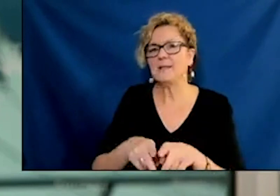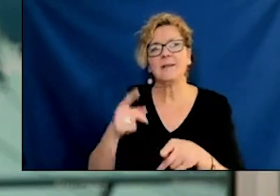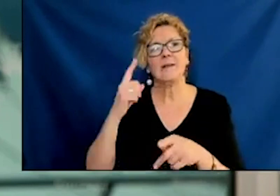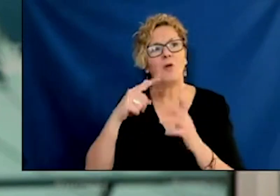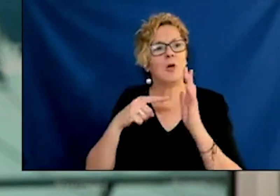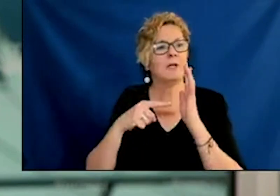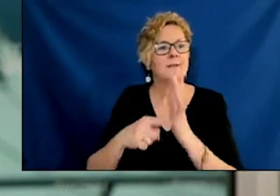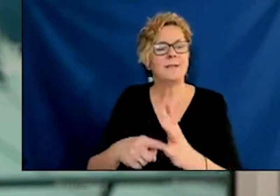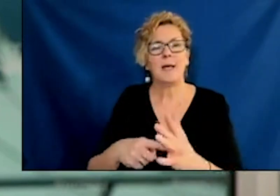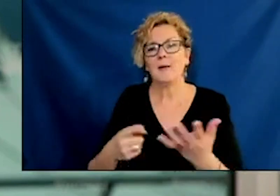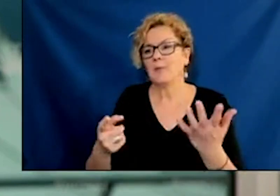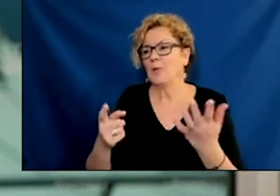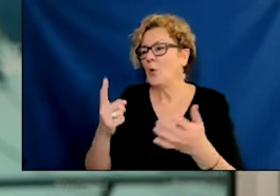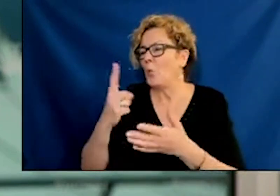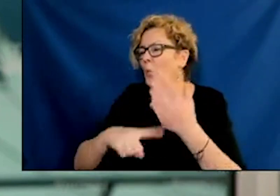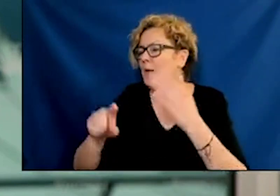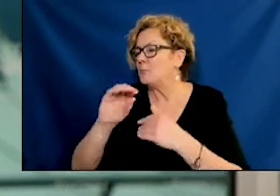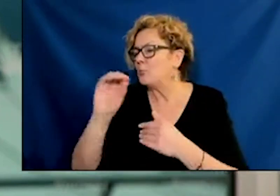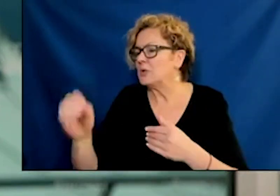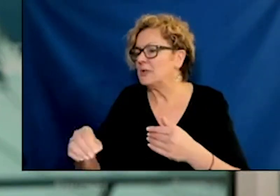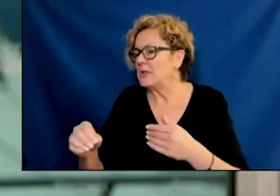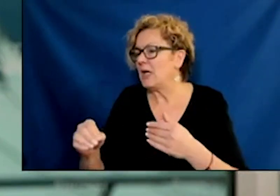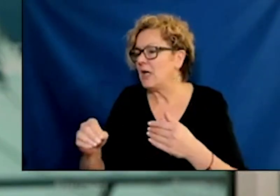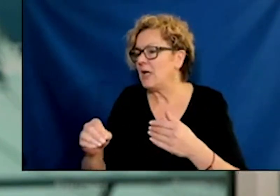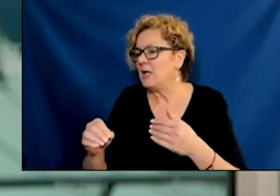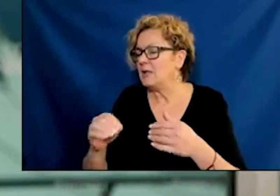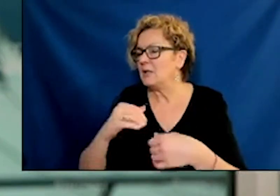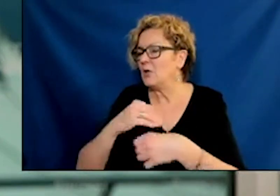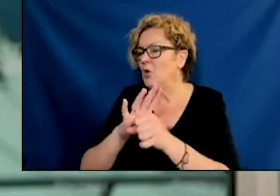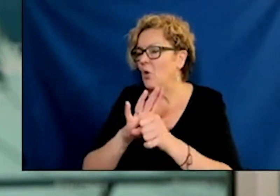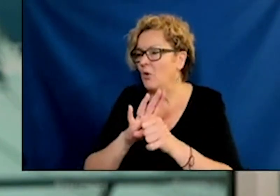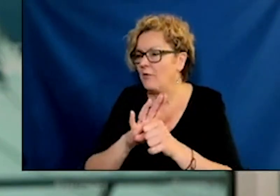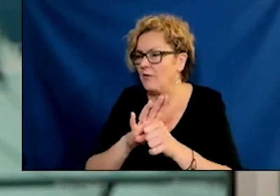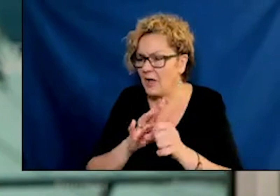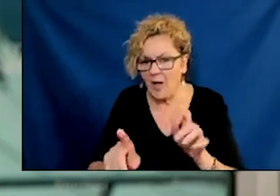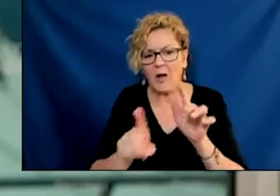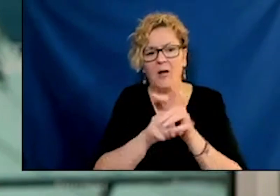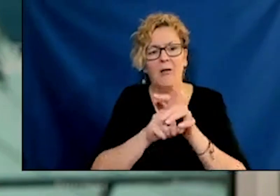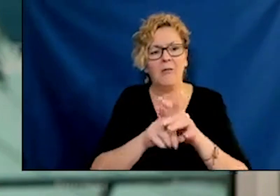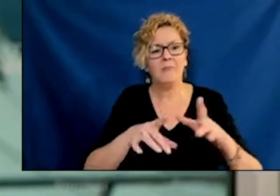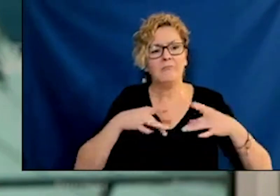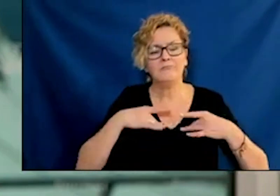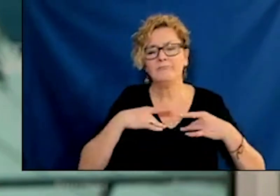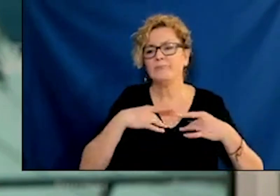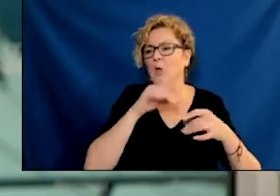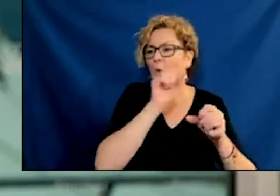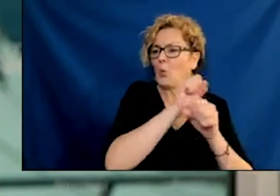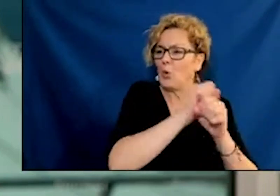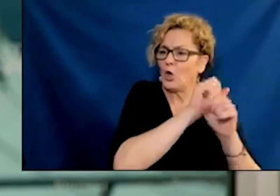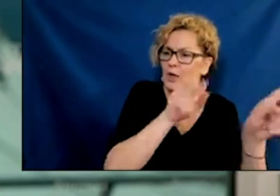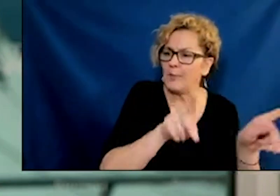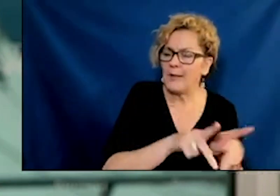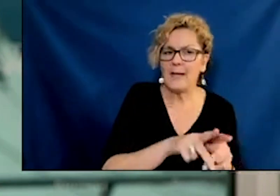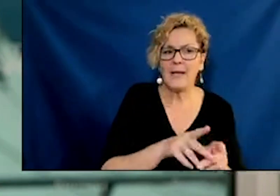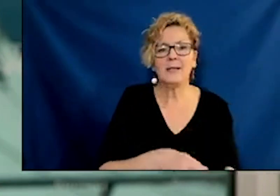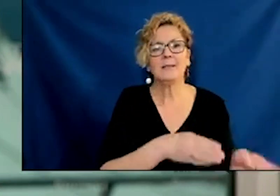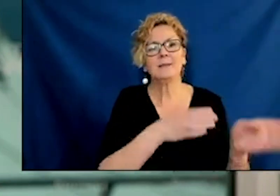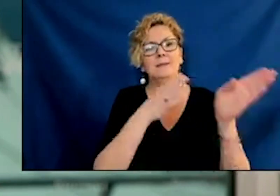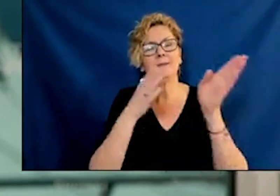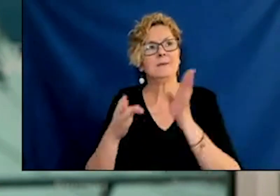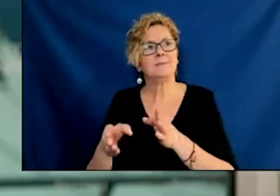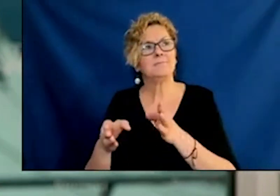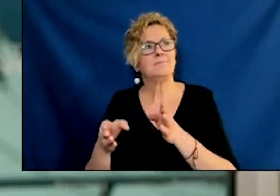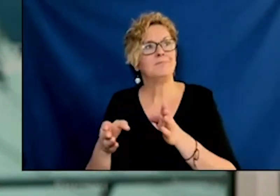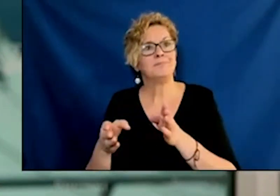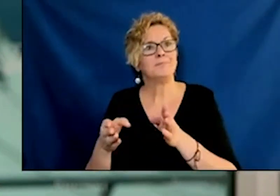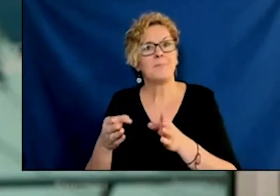speaking to a lot of people, they say if they understood exactly where this was happening, it would help them to do more. So can you break it down with